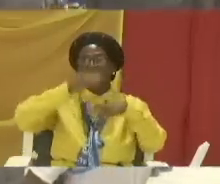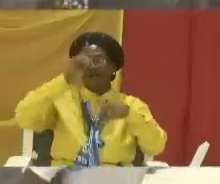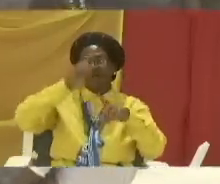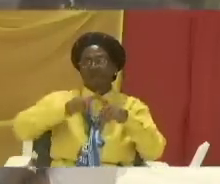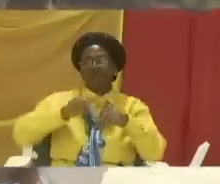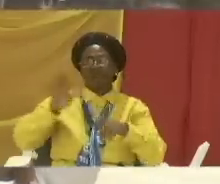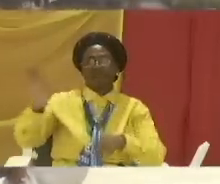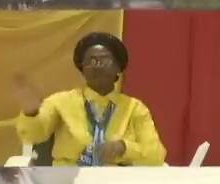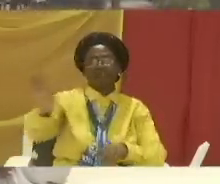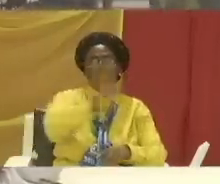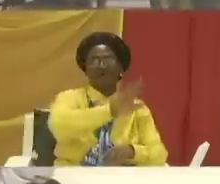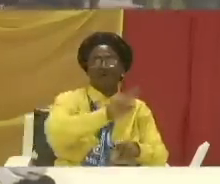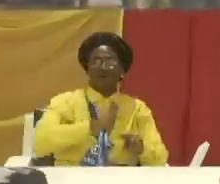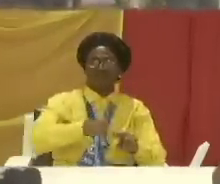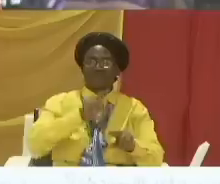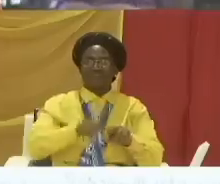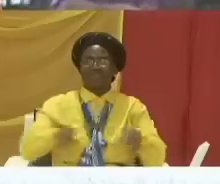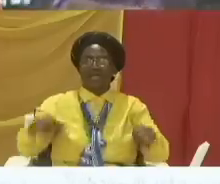As the Lord lives,